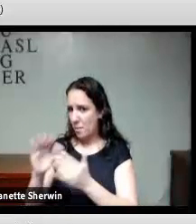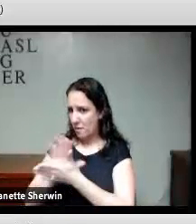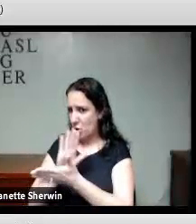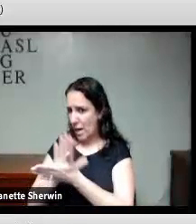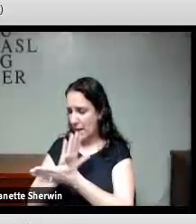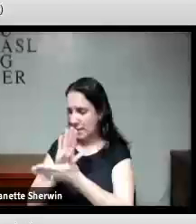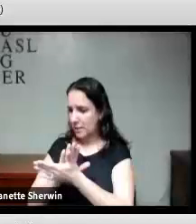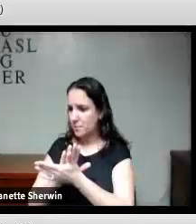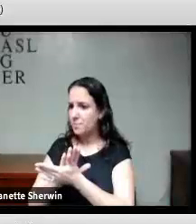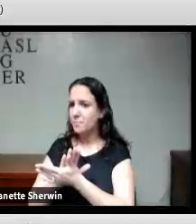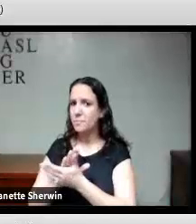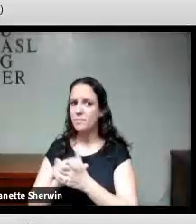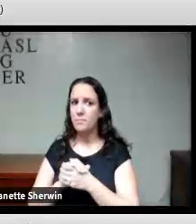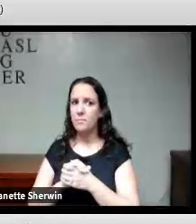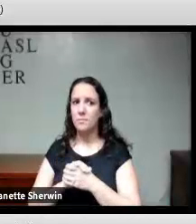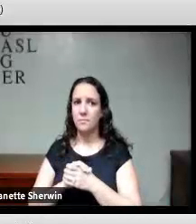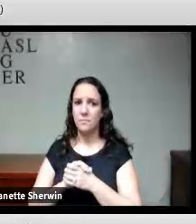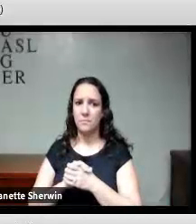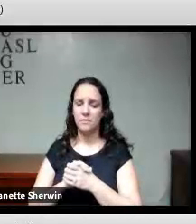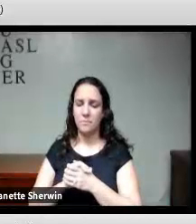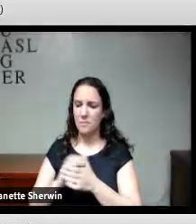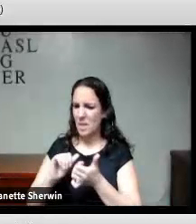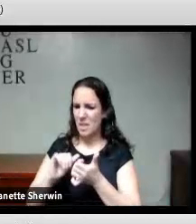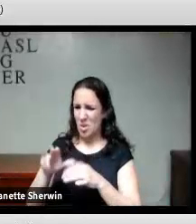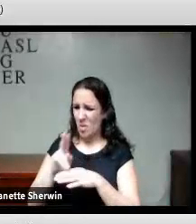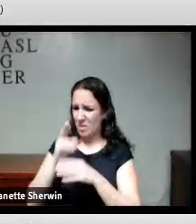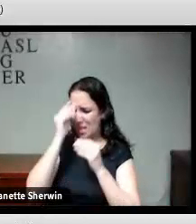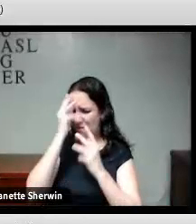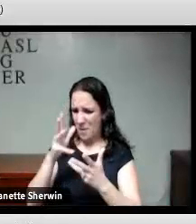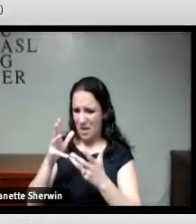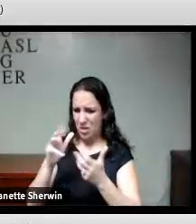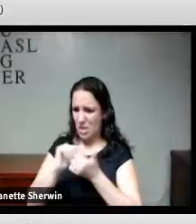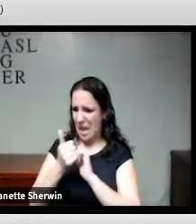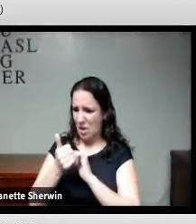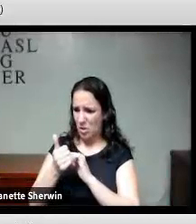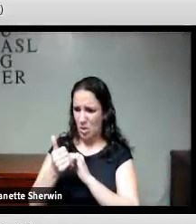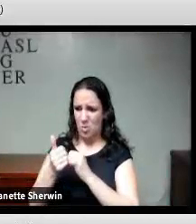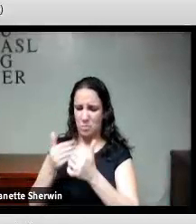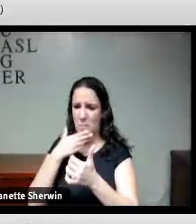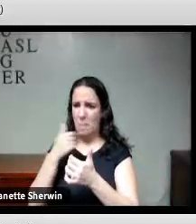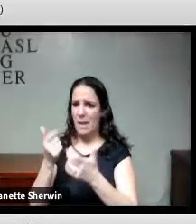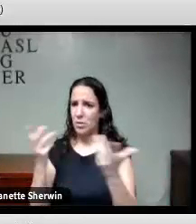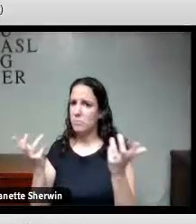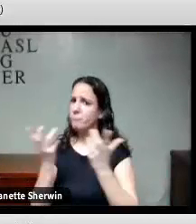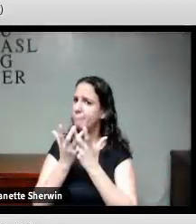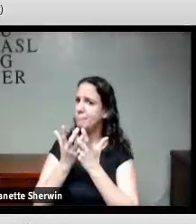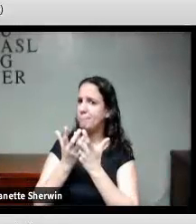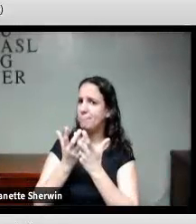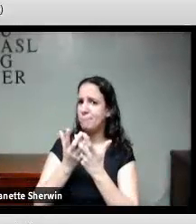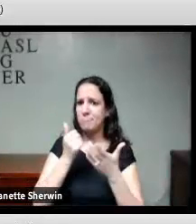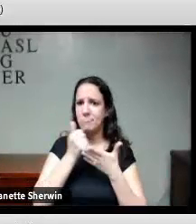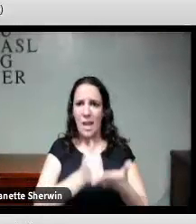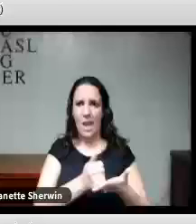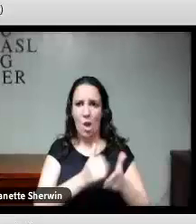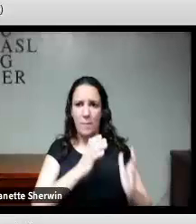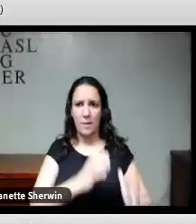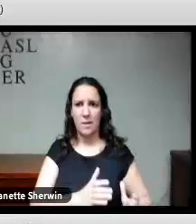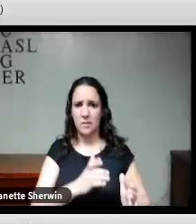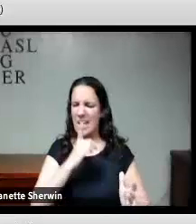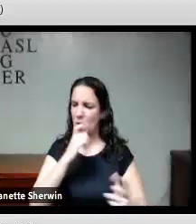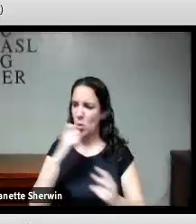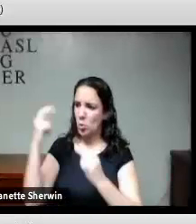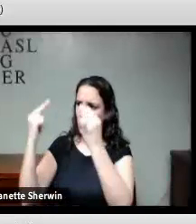differently? What has this brought to light for you? How can you use that information to deal better with the storm of an upset patron? And who can hold you accountable